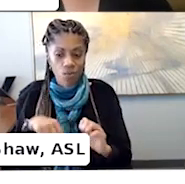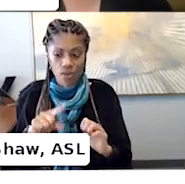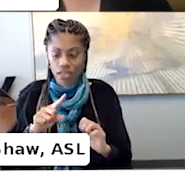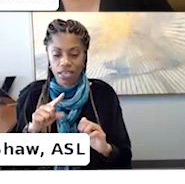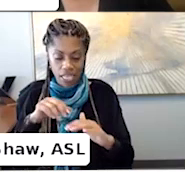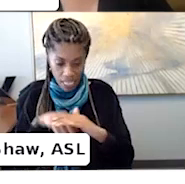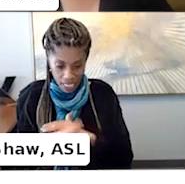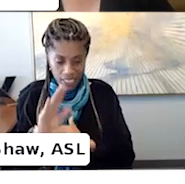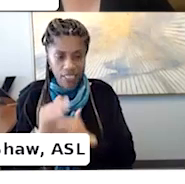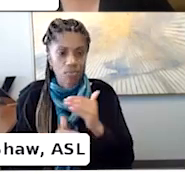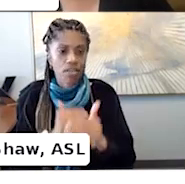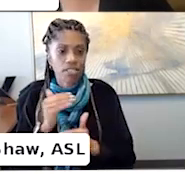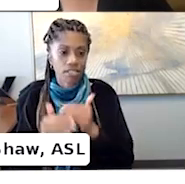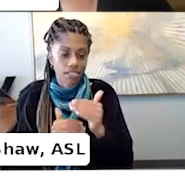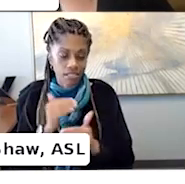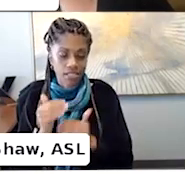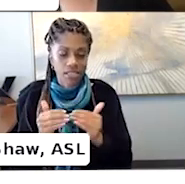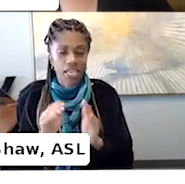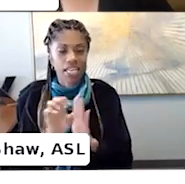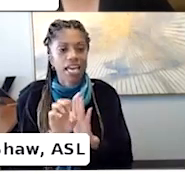of storytelling for good in an ethical way.